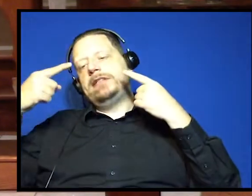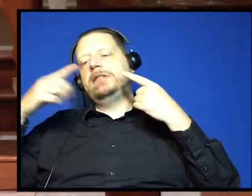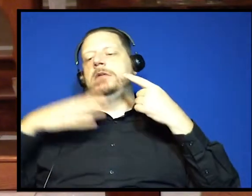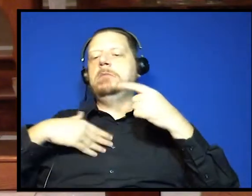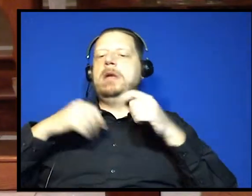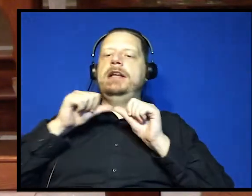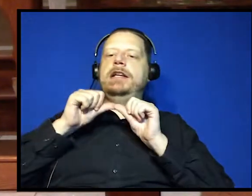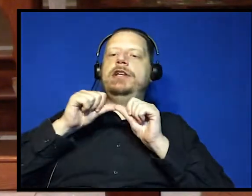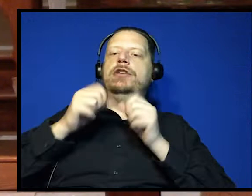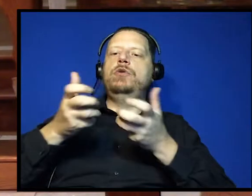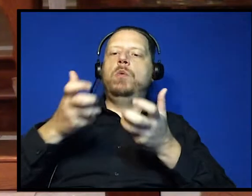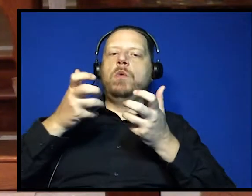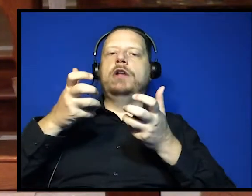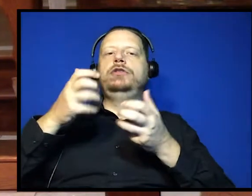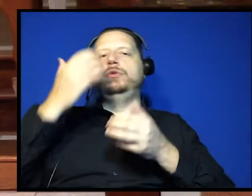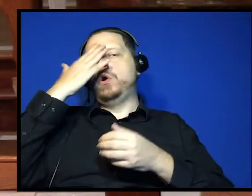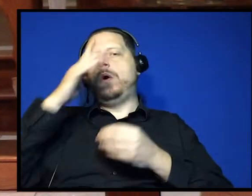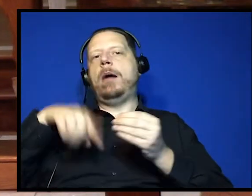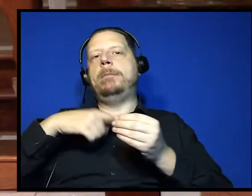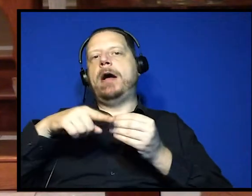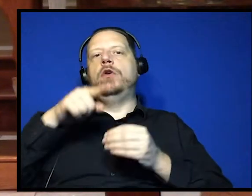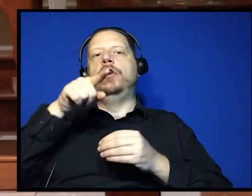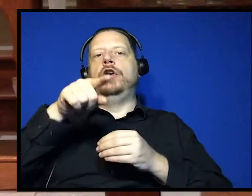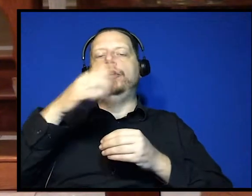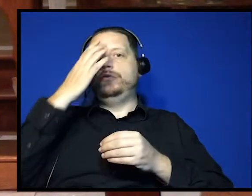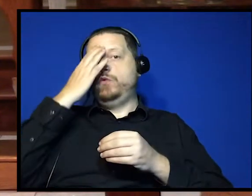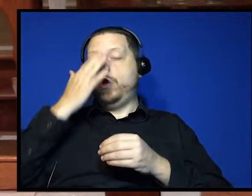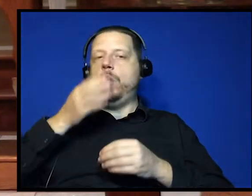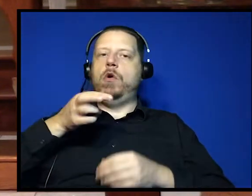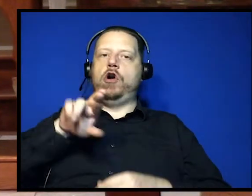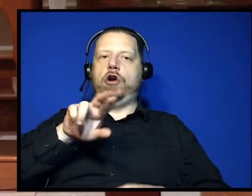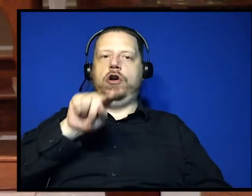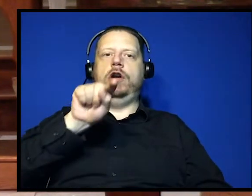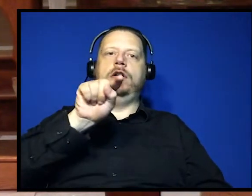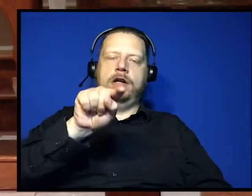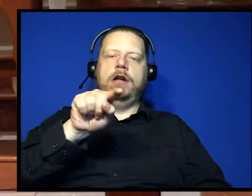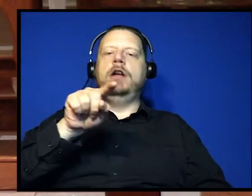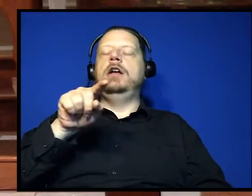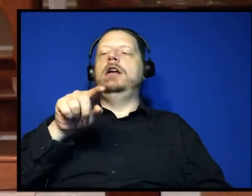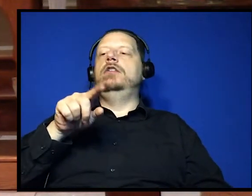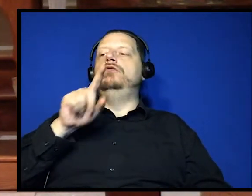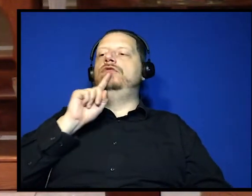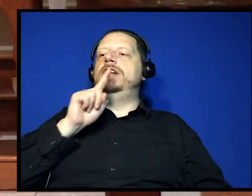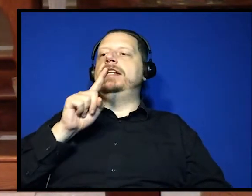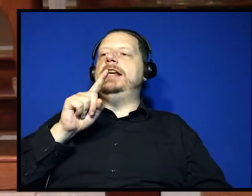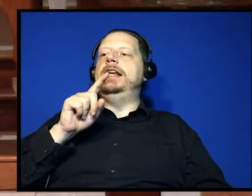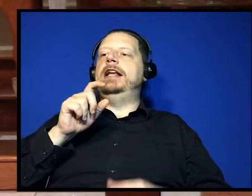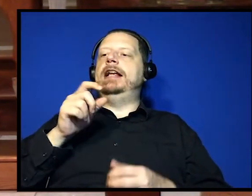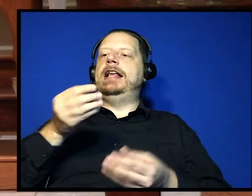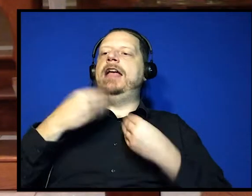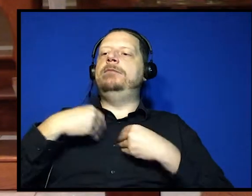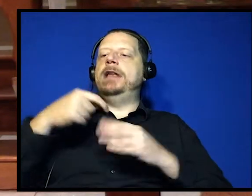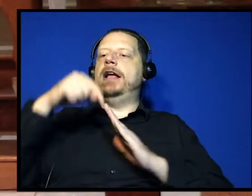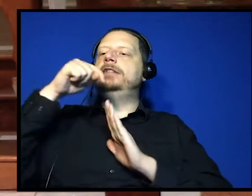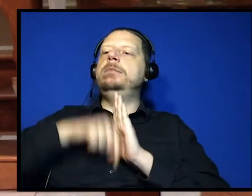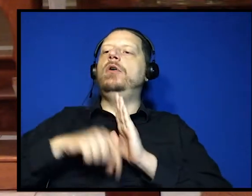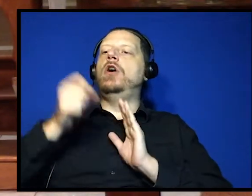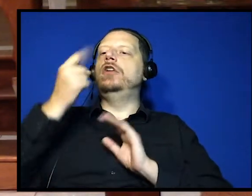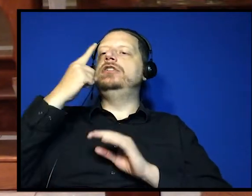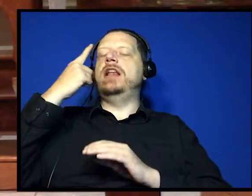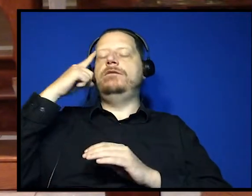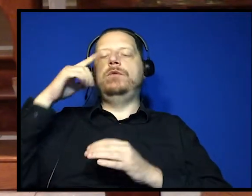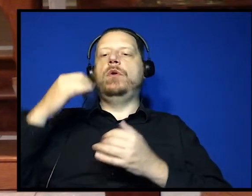continued desire to know more about her and to know her took me to a deeper understanding of